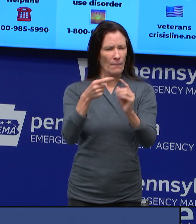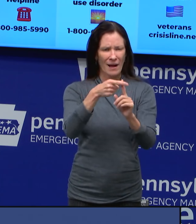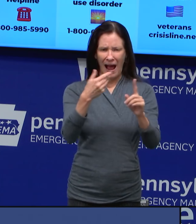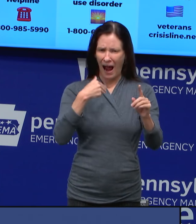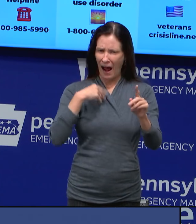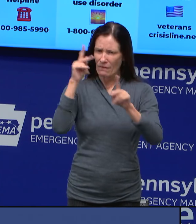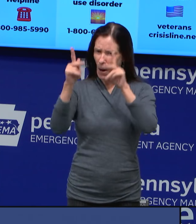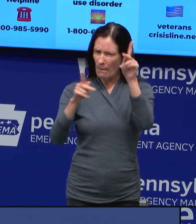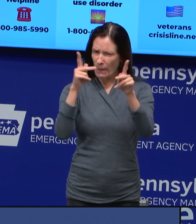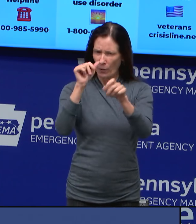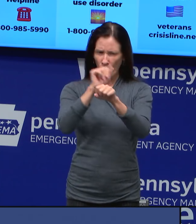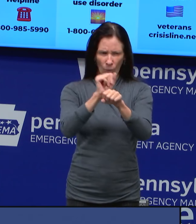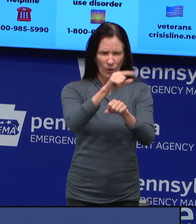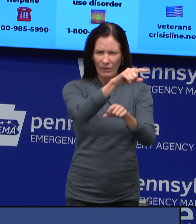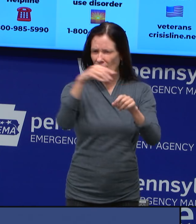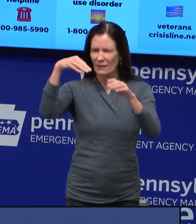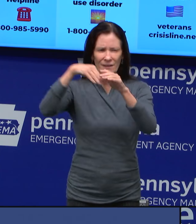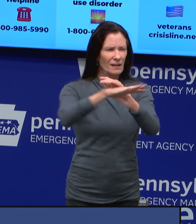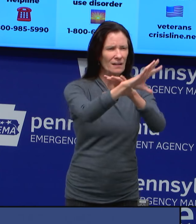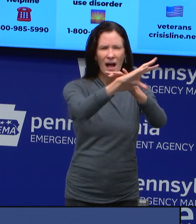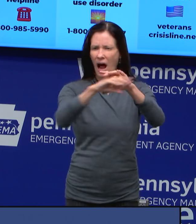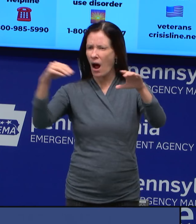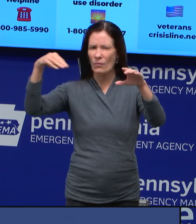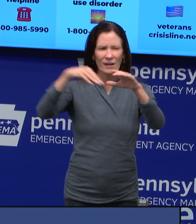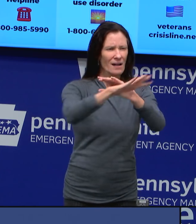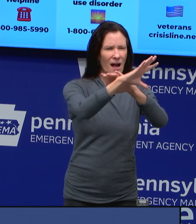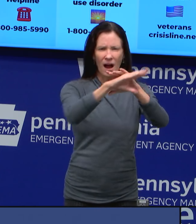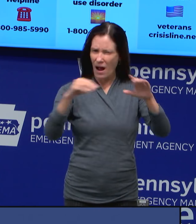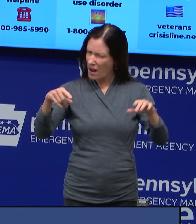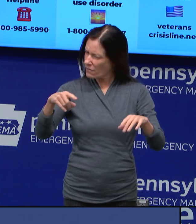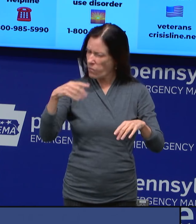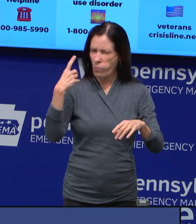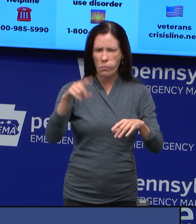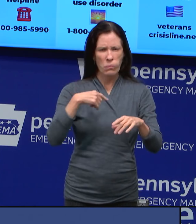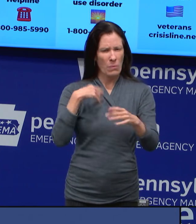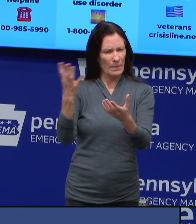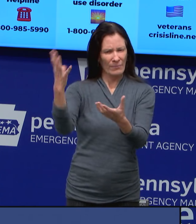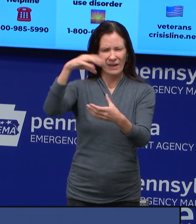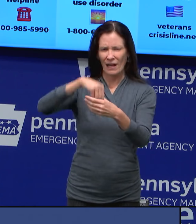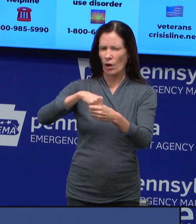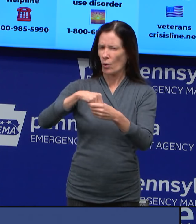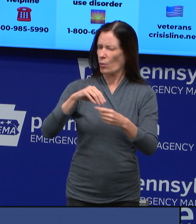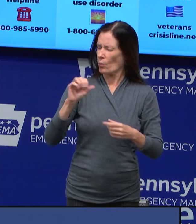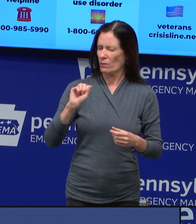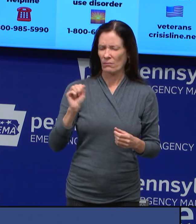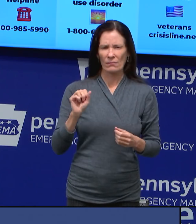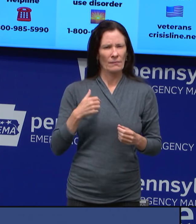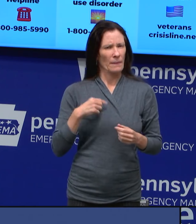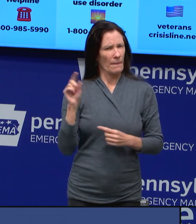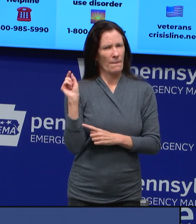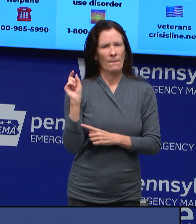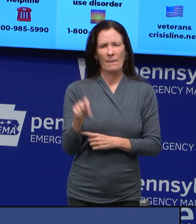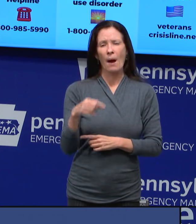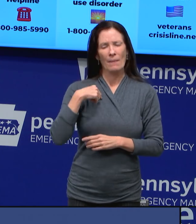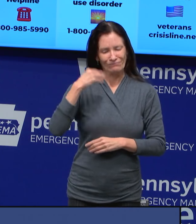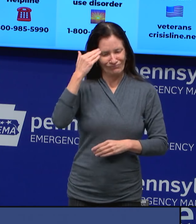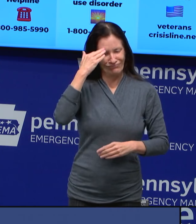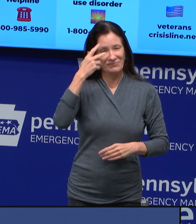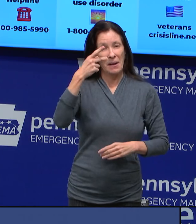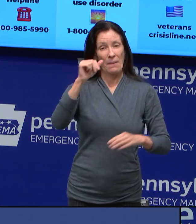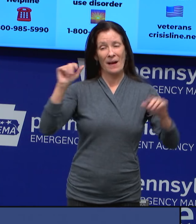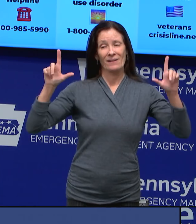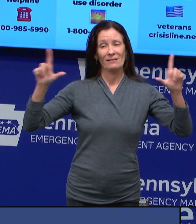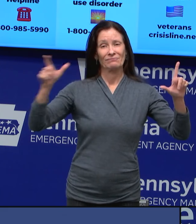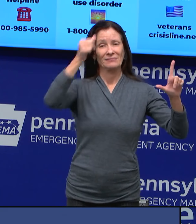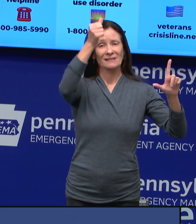terms of the burden of illness of COVID-19. So I know it'll be challenging in the Southeast. What I said on Saturday is the